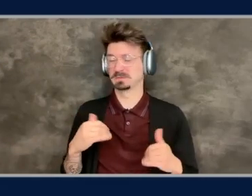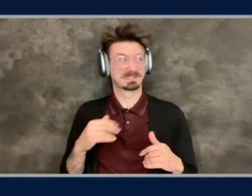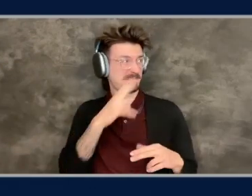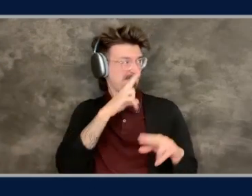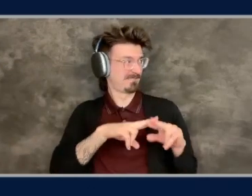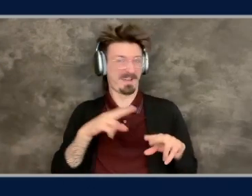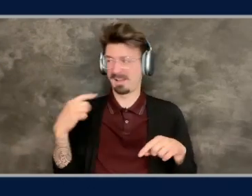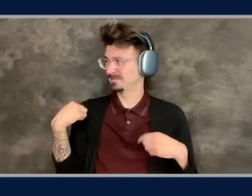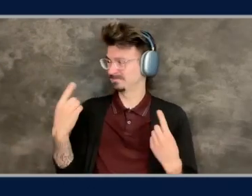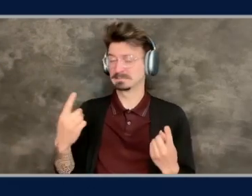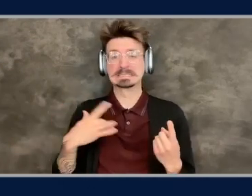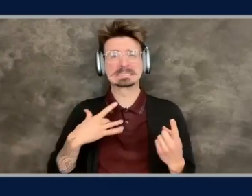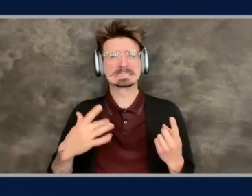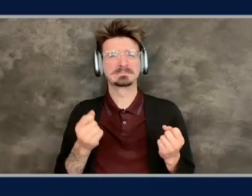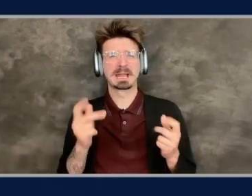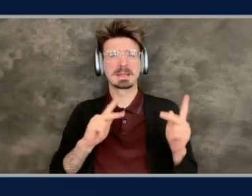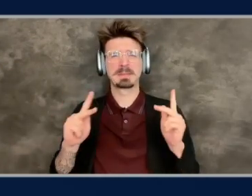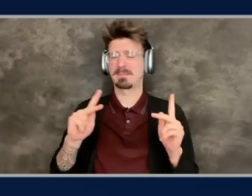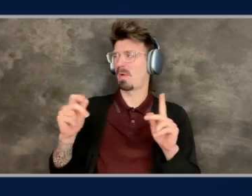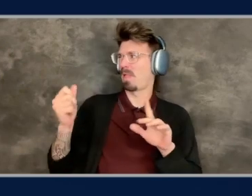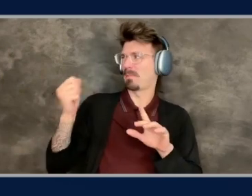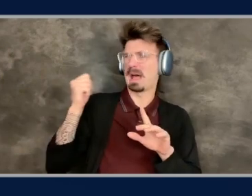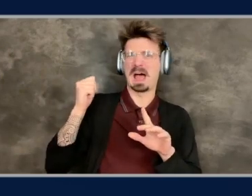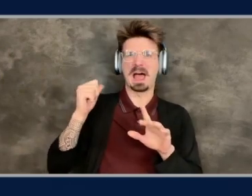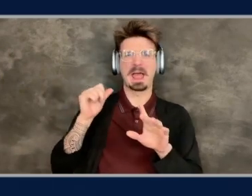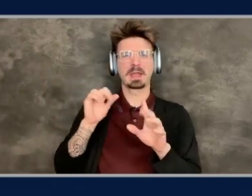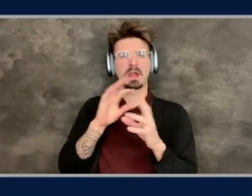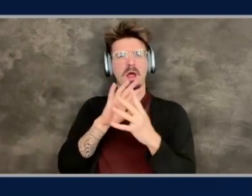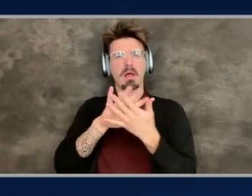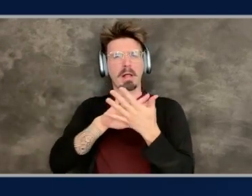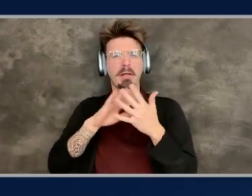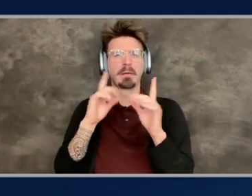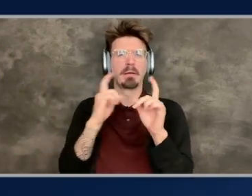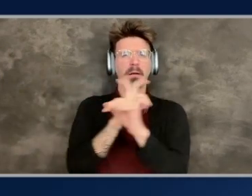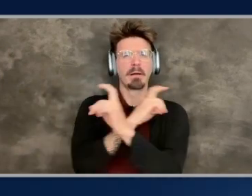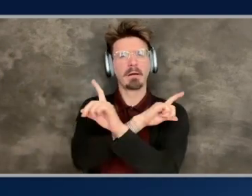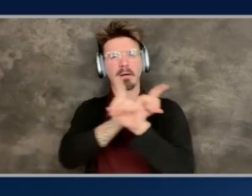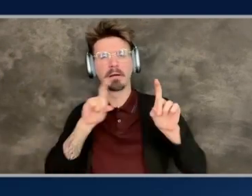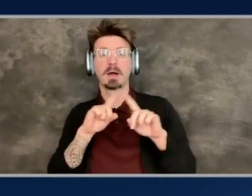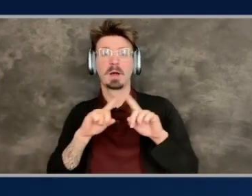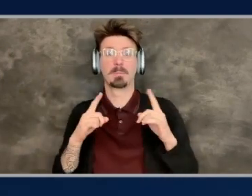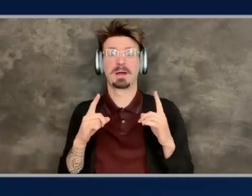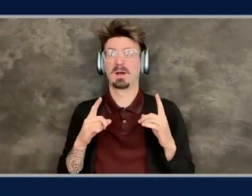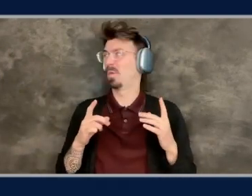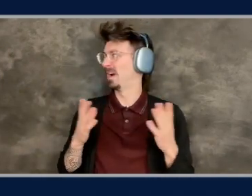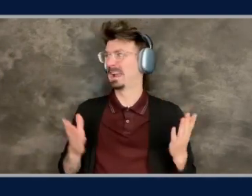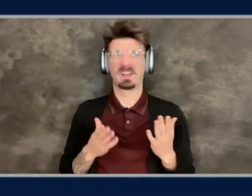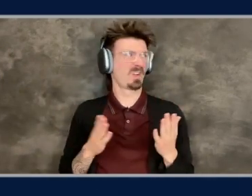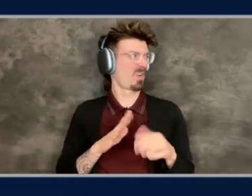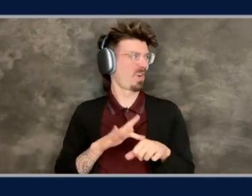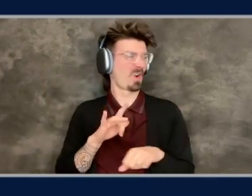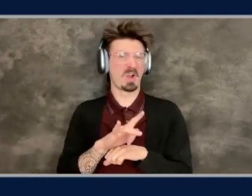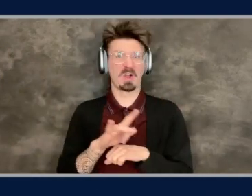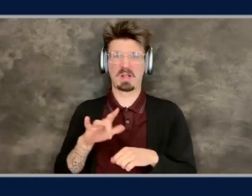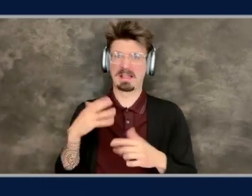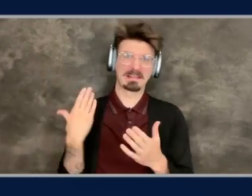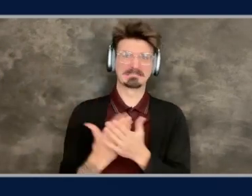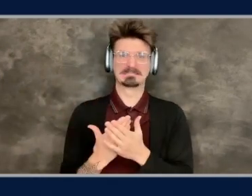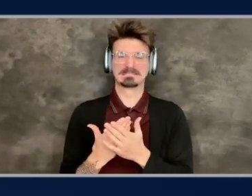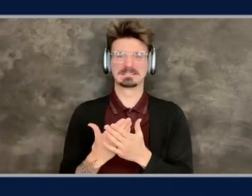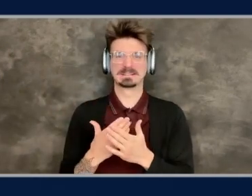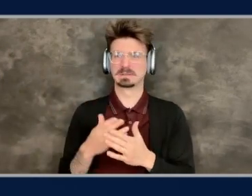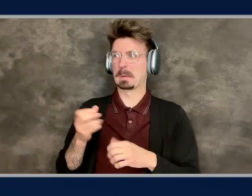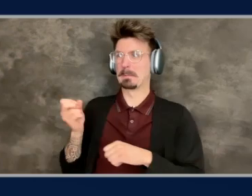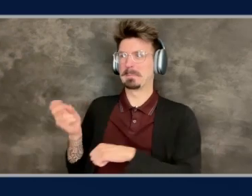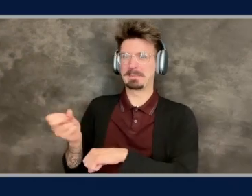lot of people walking behind us, and we're here so early. That's right. We've beat everyone here. Well, it turns out the expo, folks, doesn't